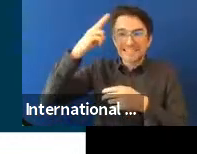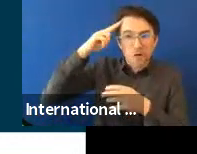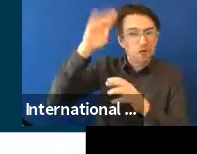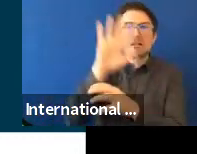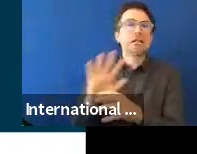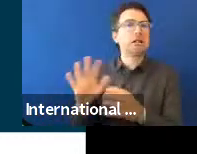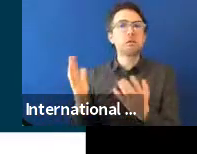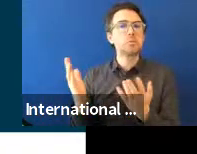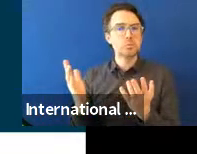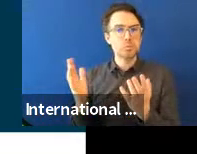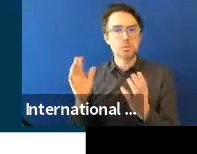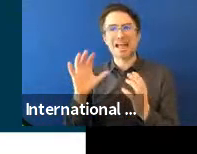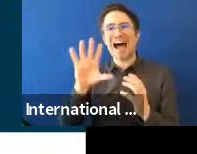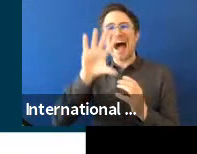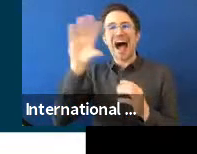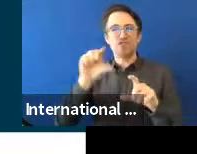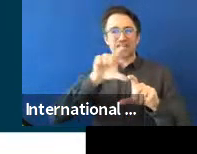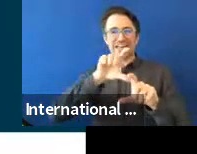future.